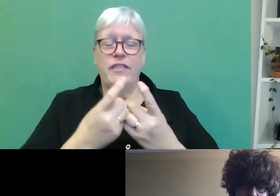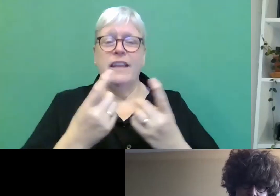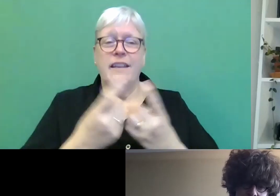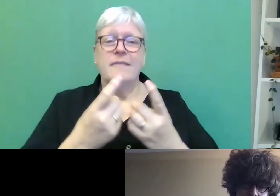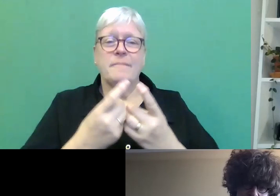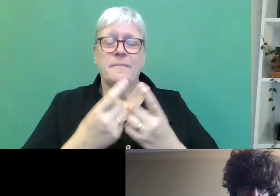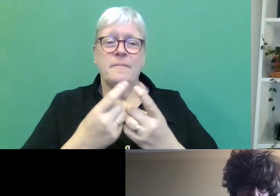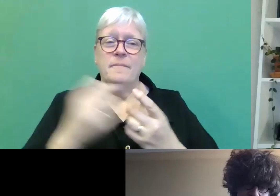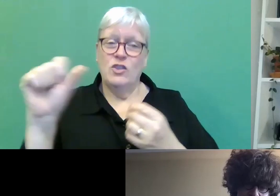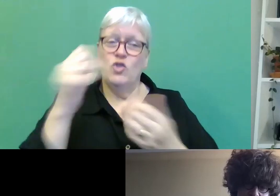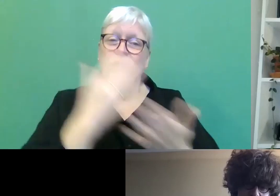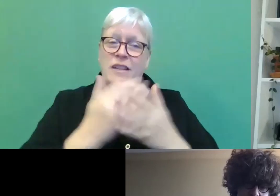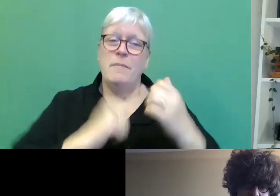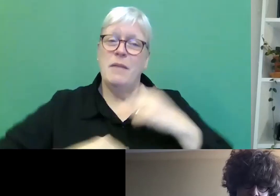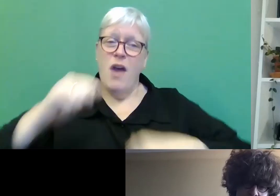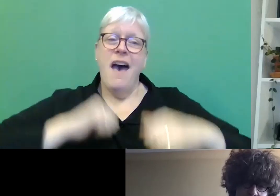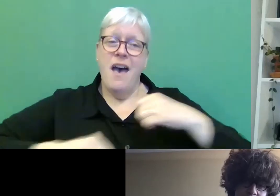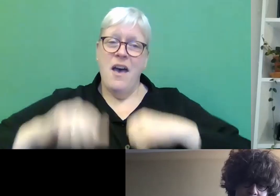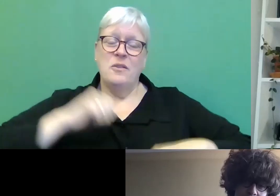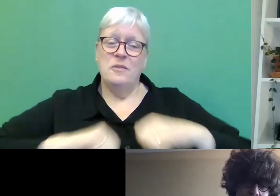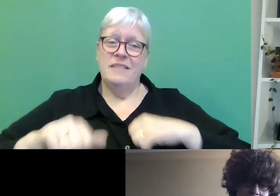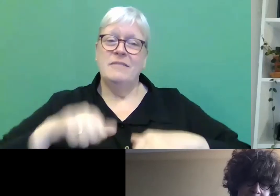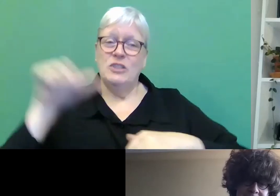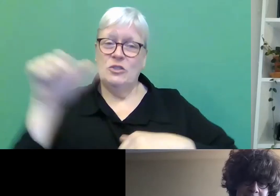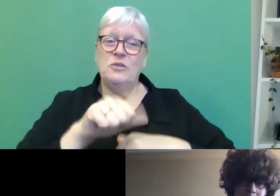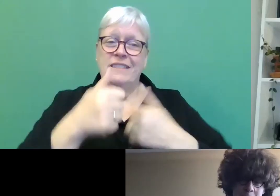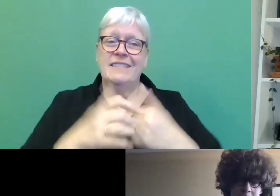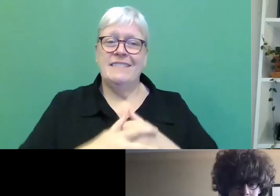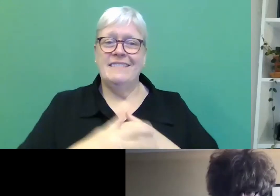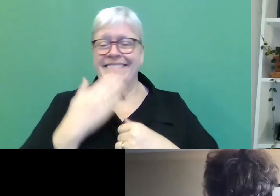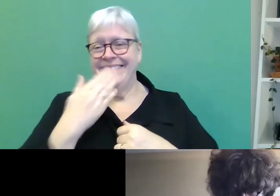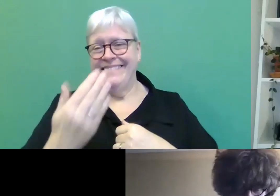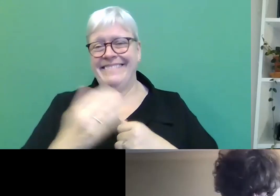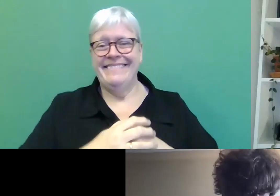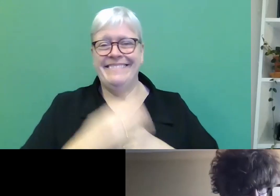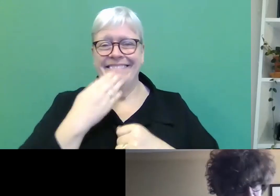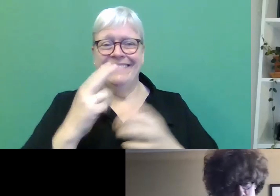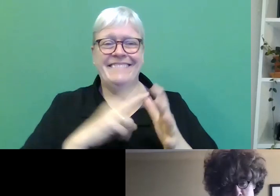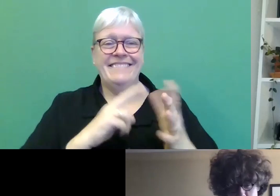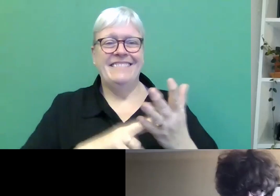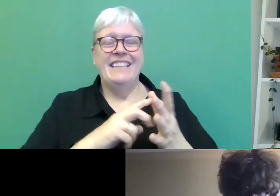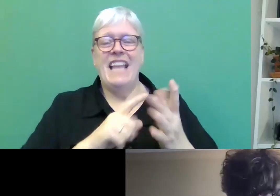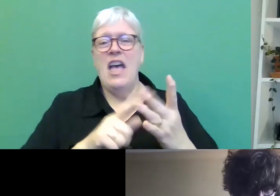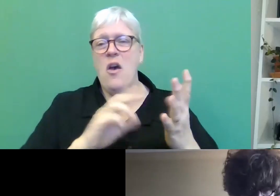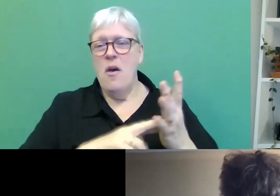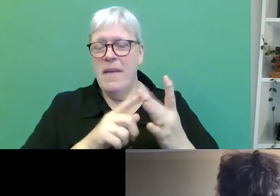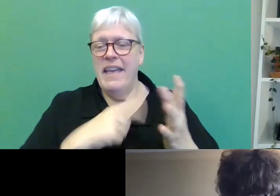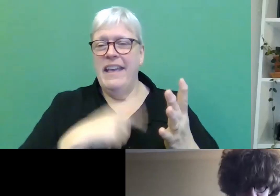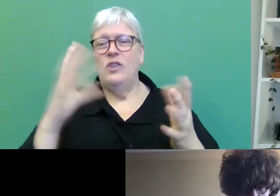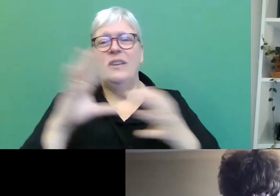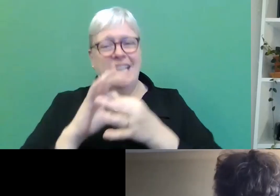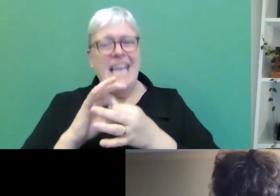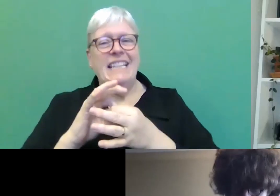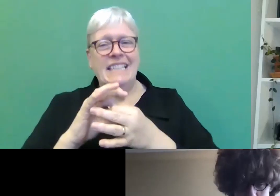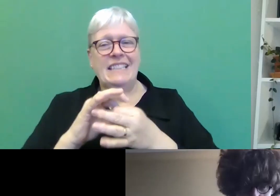should be awful proud. So relishing the whole thing. And thank you, Naomi. You really connected to the book. You were such an insightful